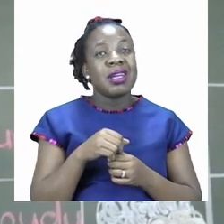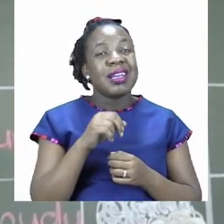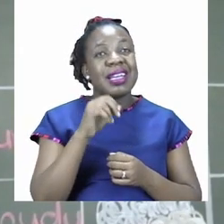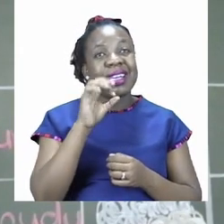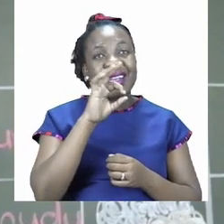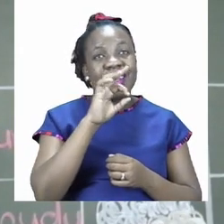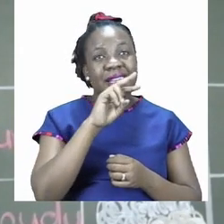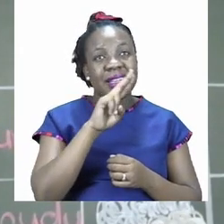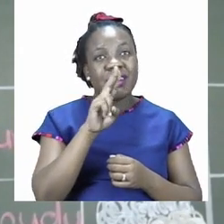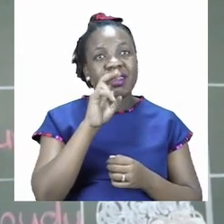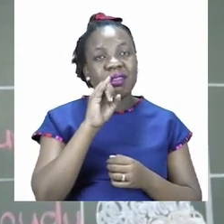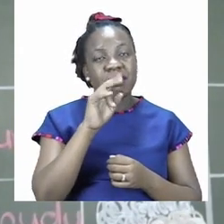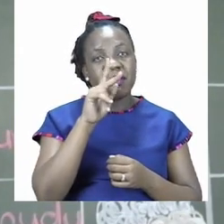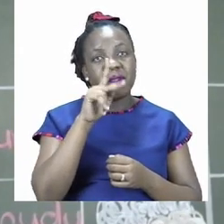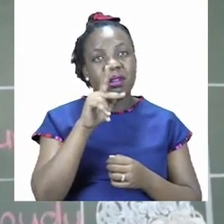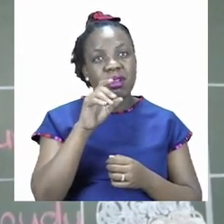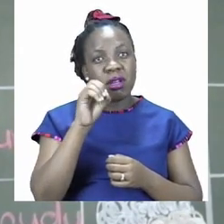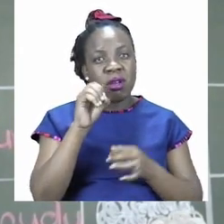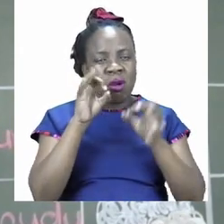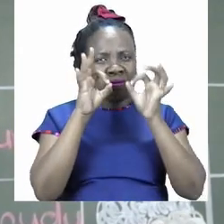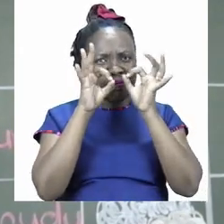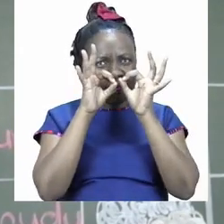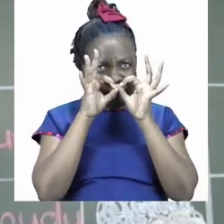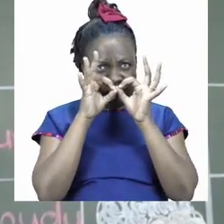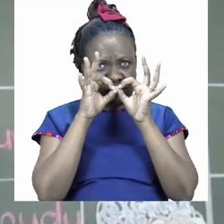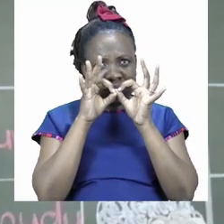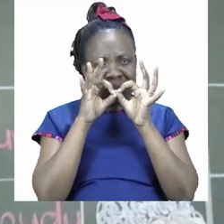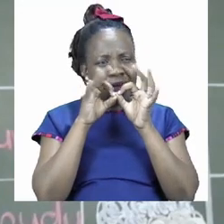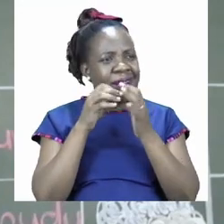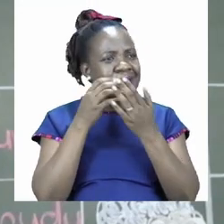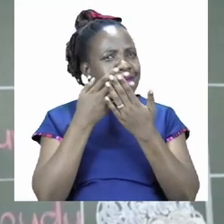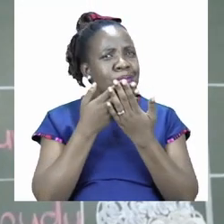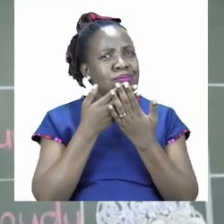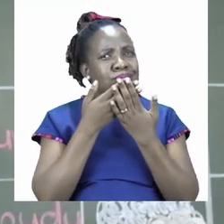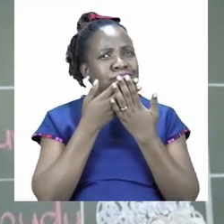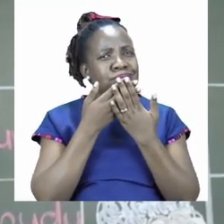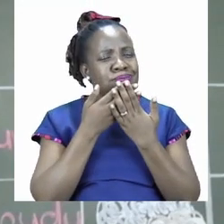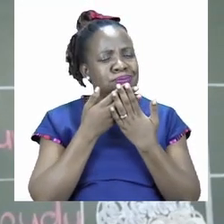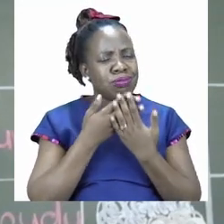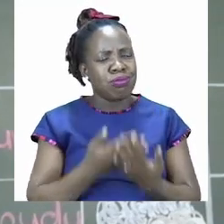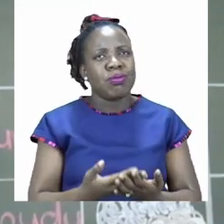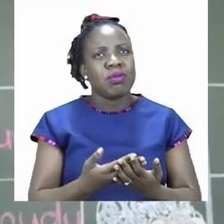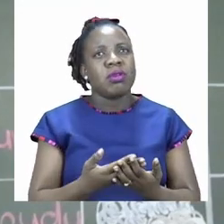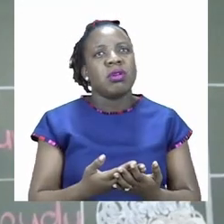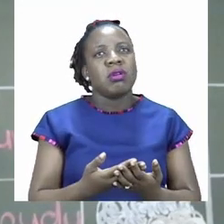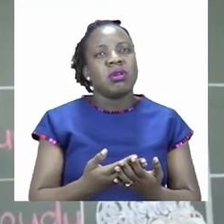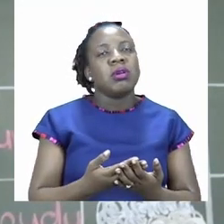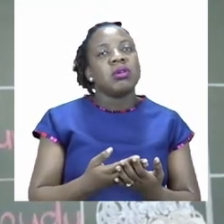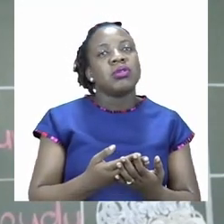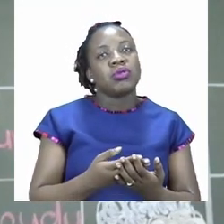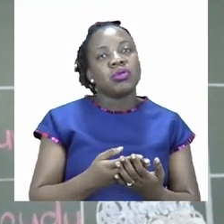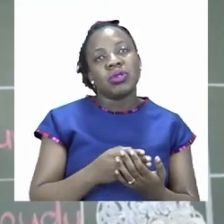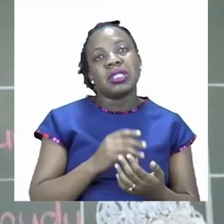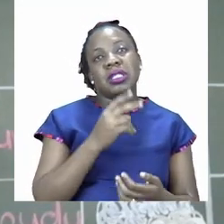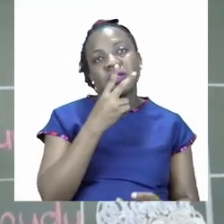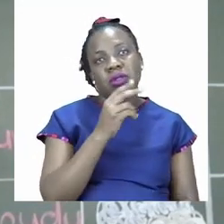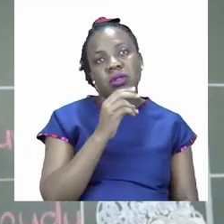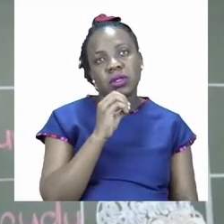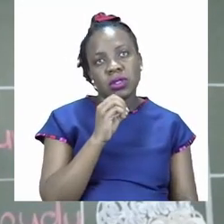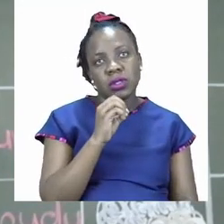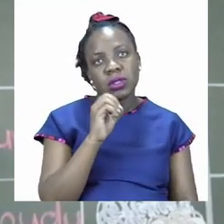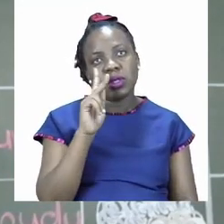200 kilograms because I know that a hippo is much bigger than an insect, but it is also much bigger